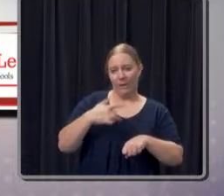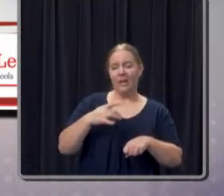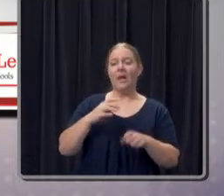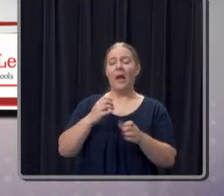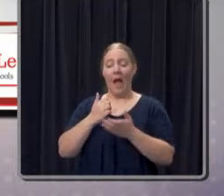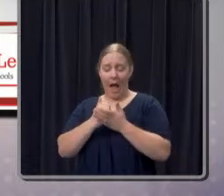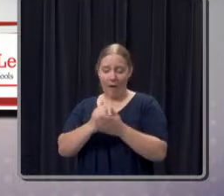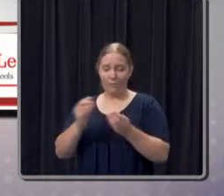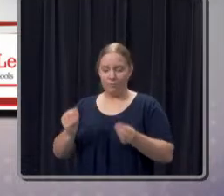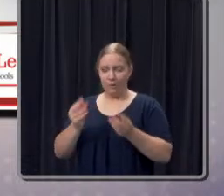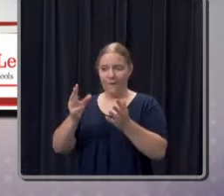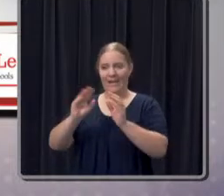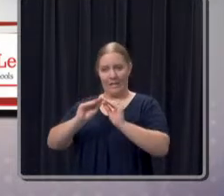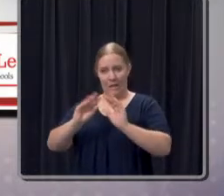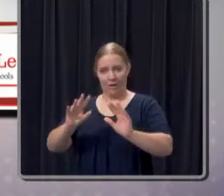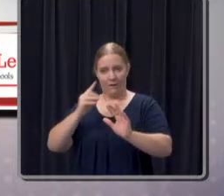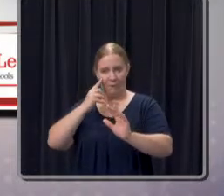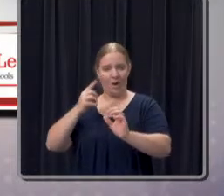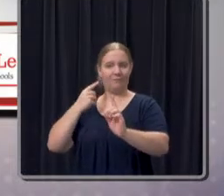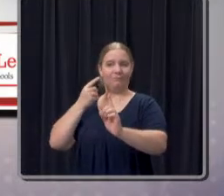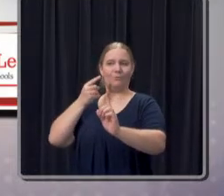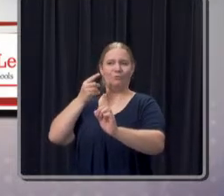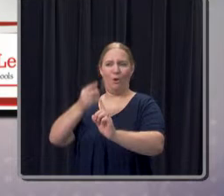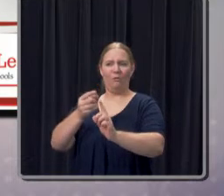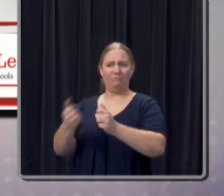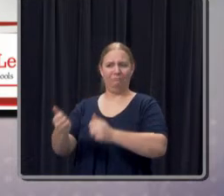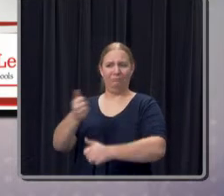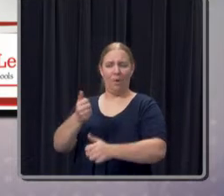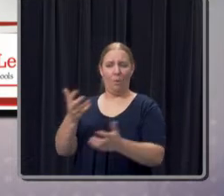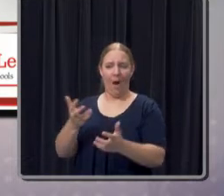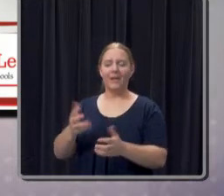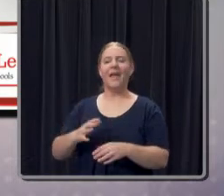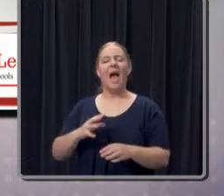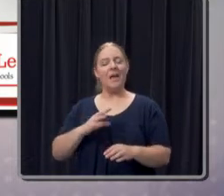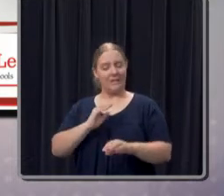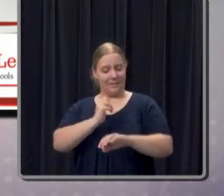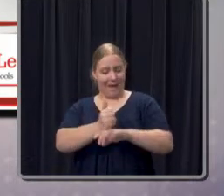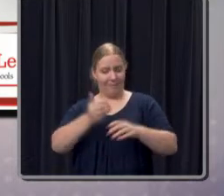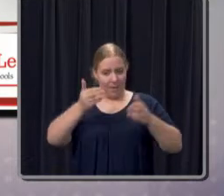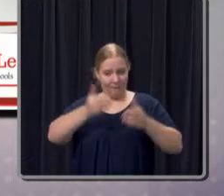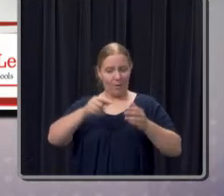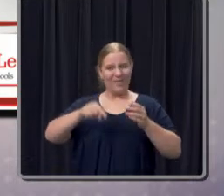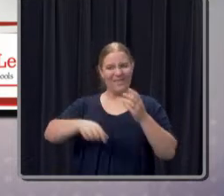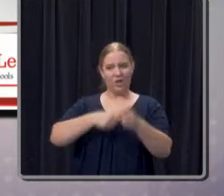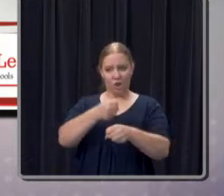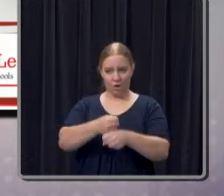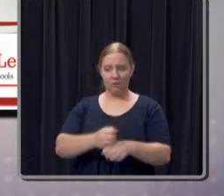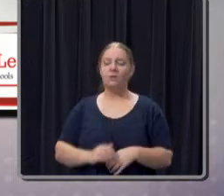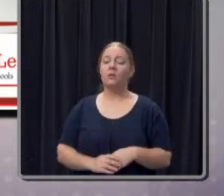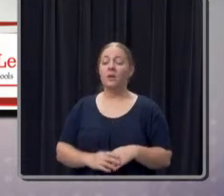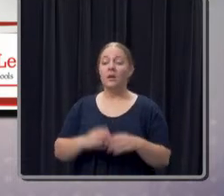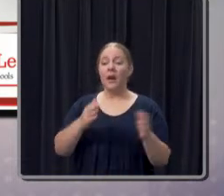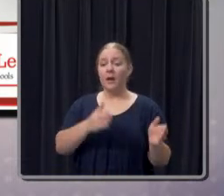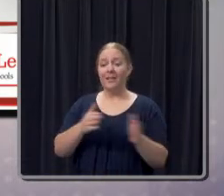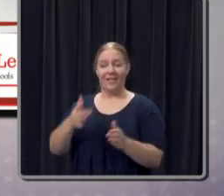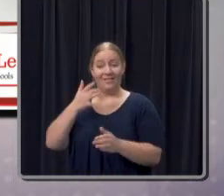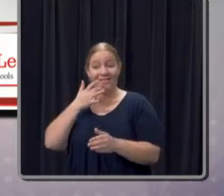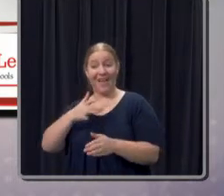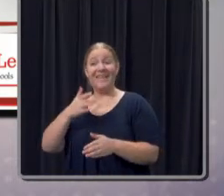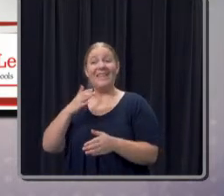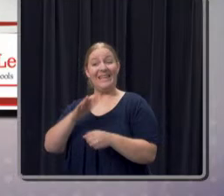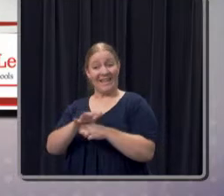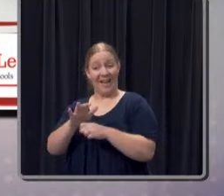clarity and consistency for the priorities and also to set the focuses for the year. Then we're lucky enough to